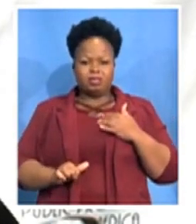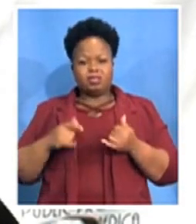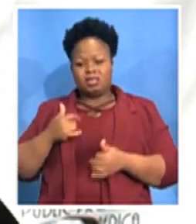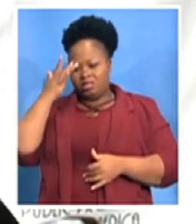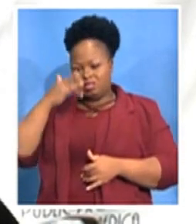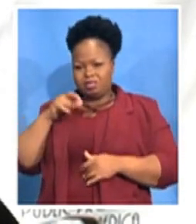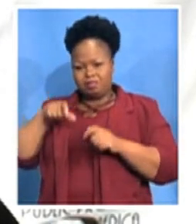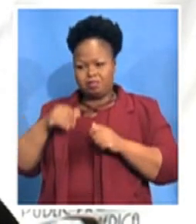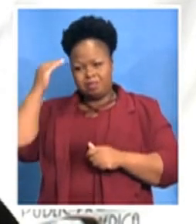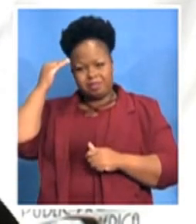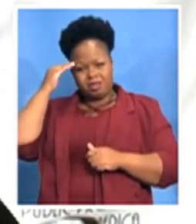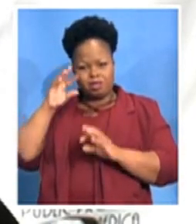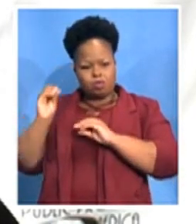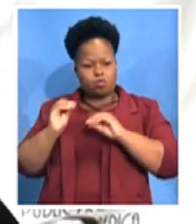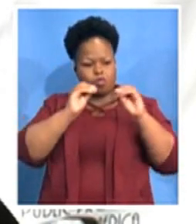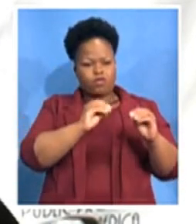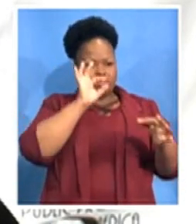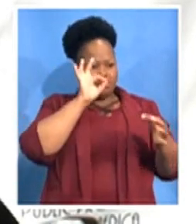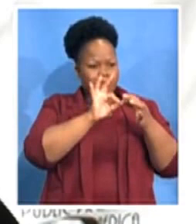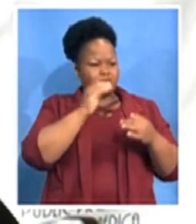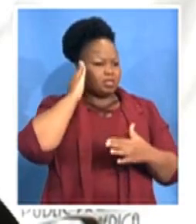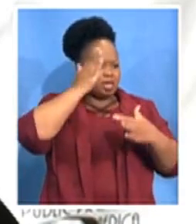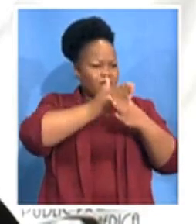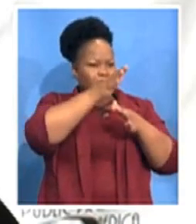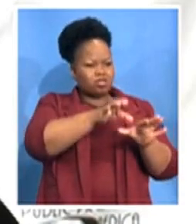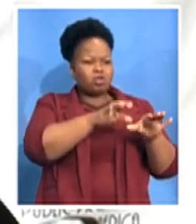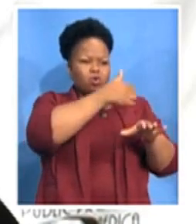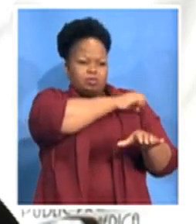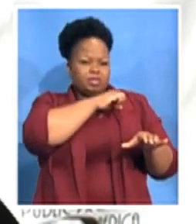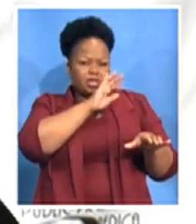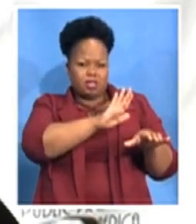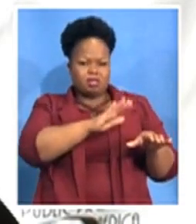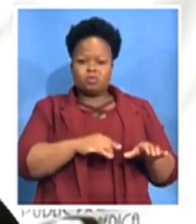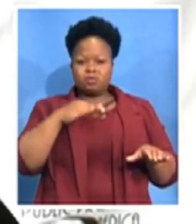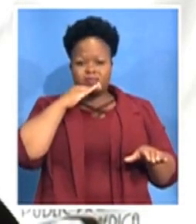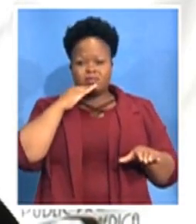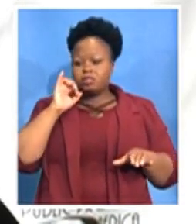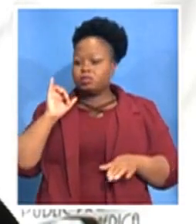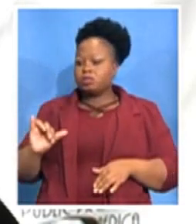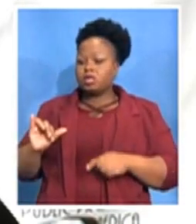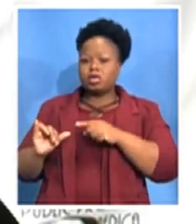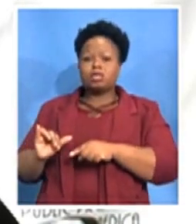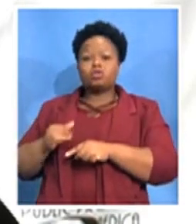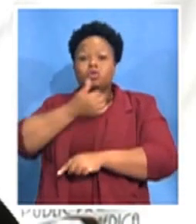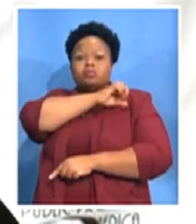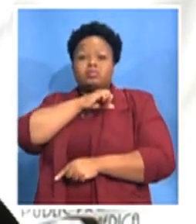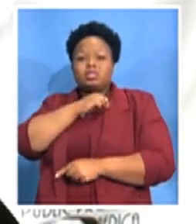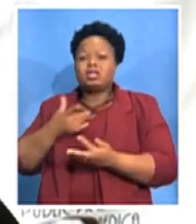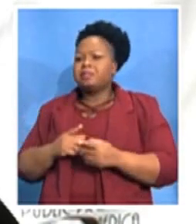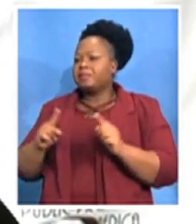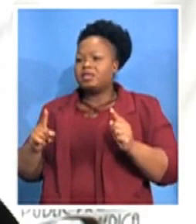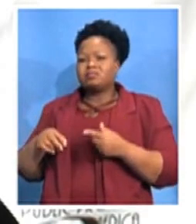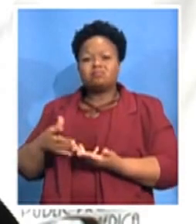to psychiatry hospitals, meaning that they remain at these hospitals without being adequately treated